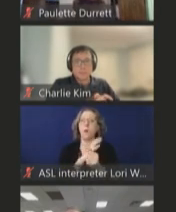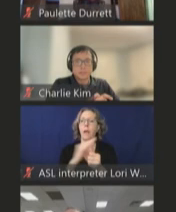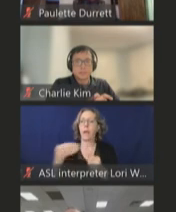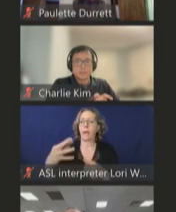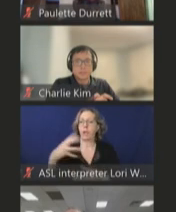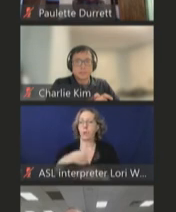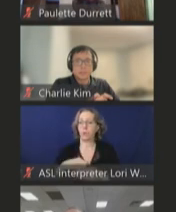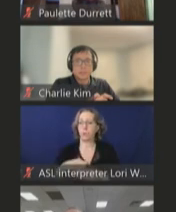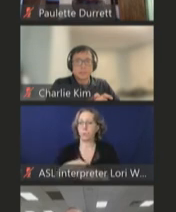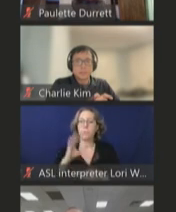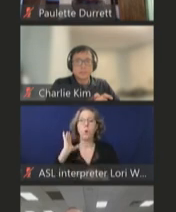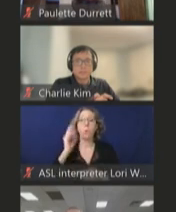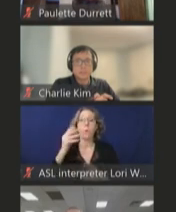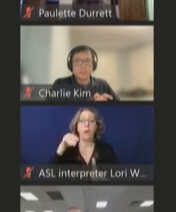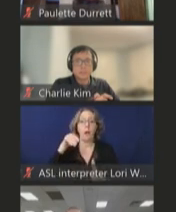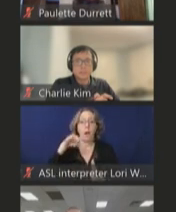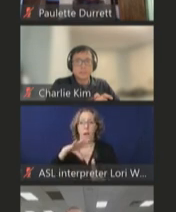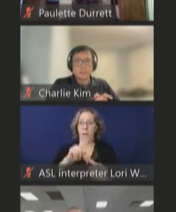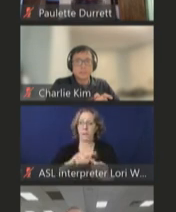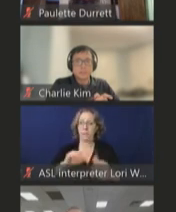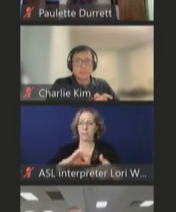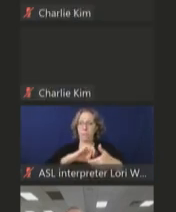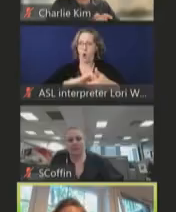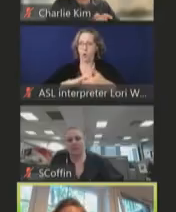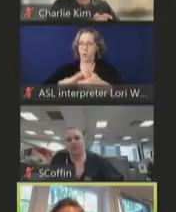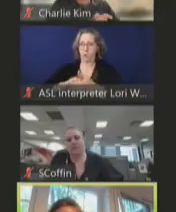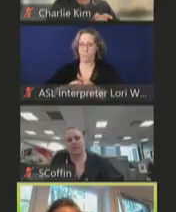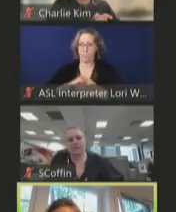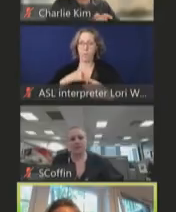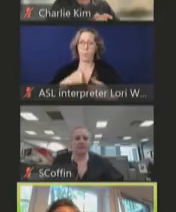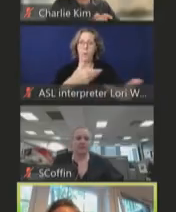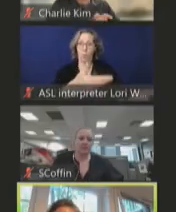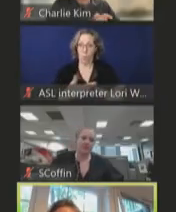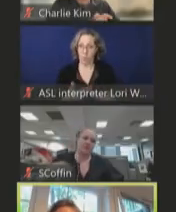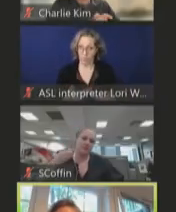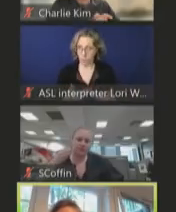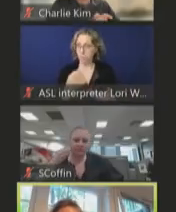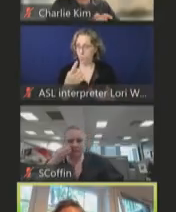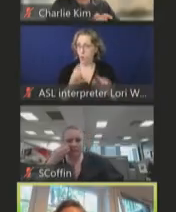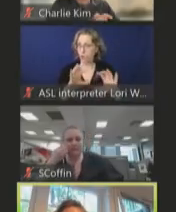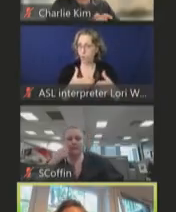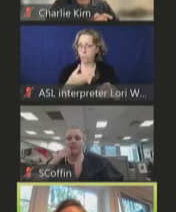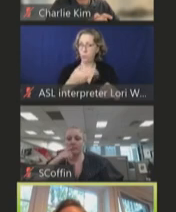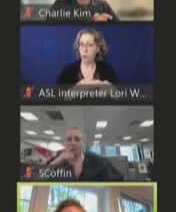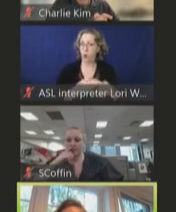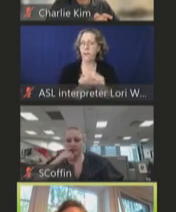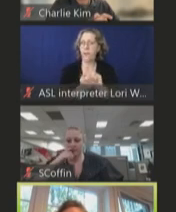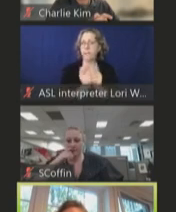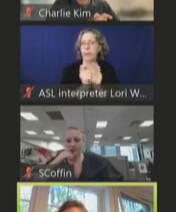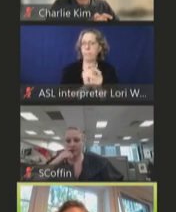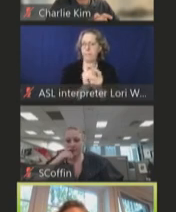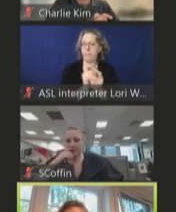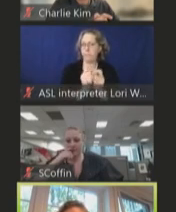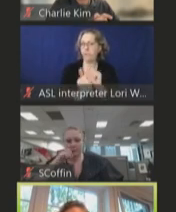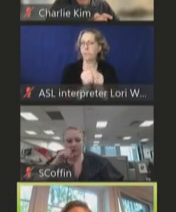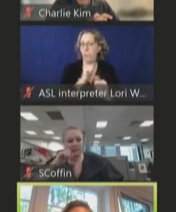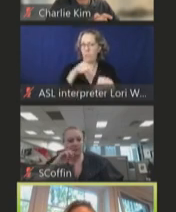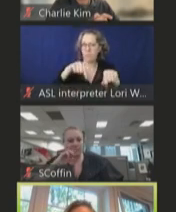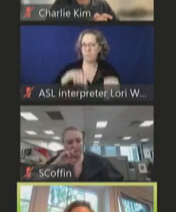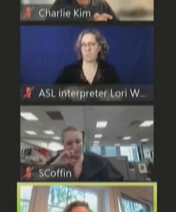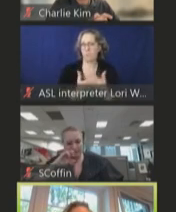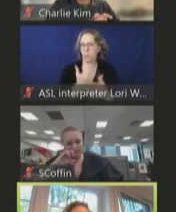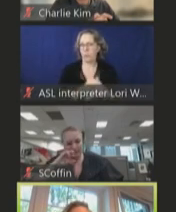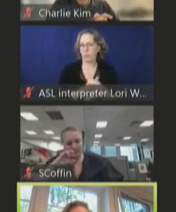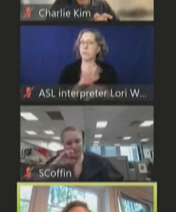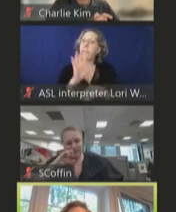partnerships. We're excited to be welcoming Adaptive Sports New England, which is a Massachusetts nonprofit organization dedicated